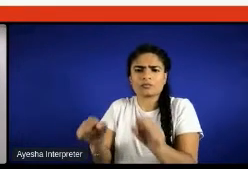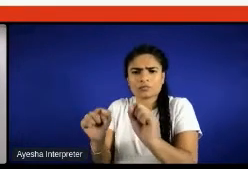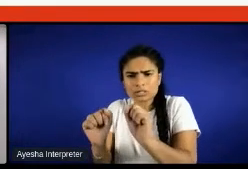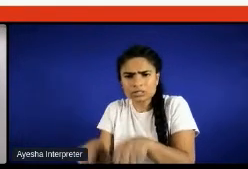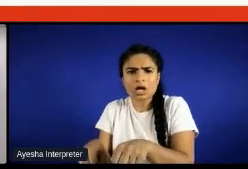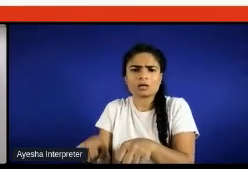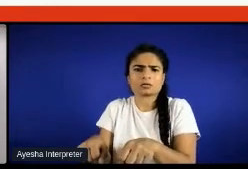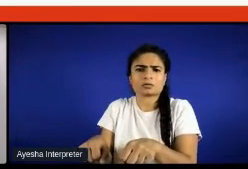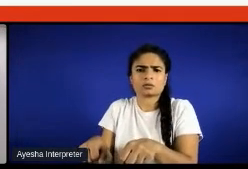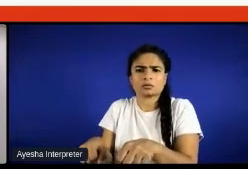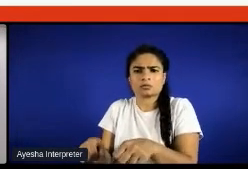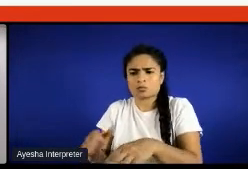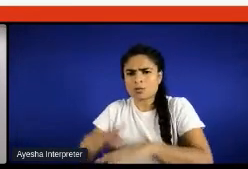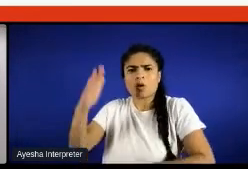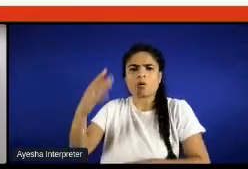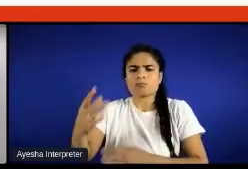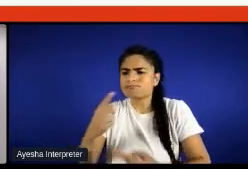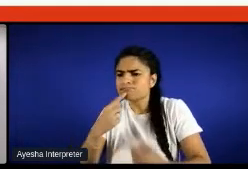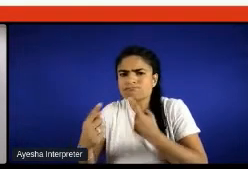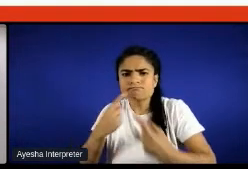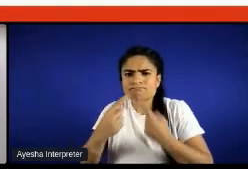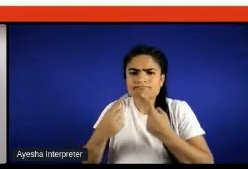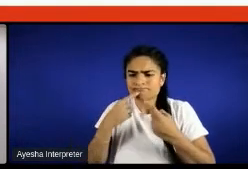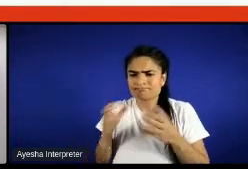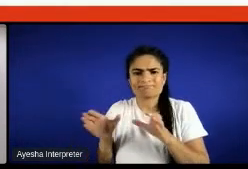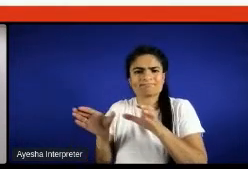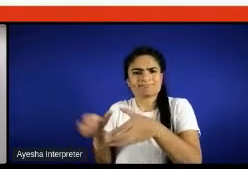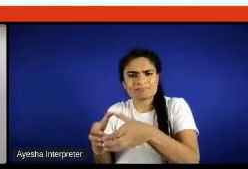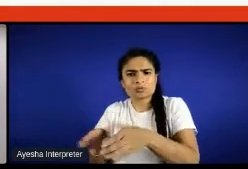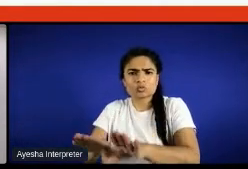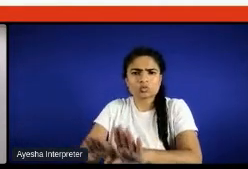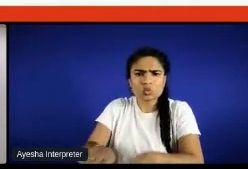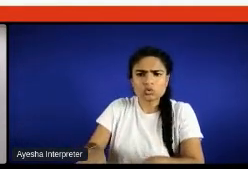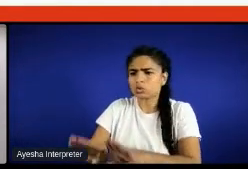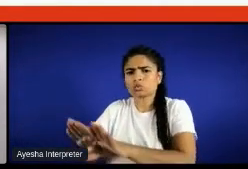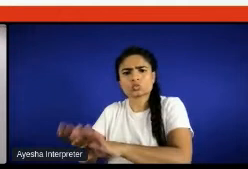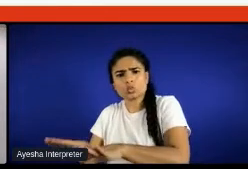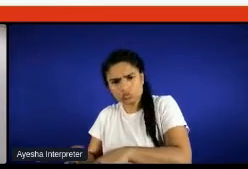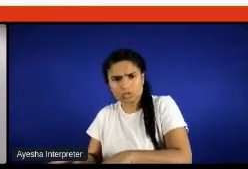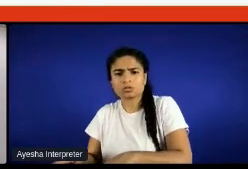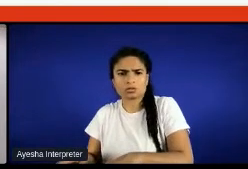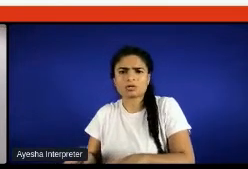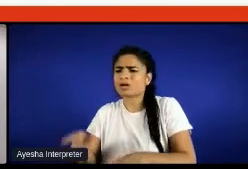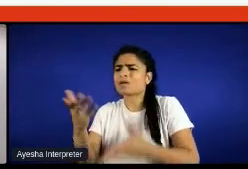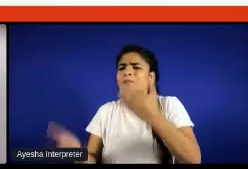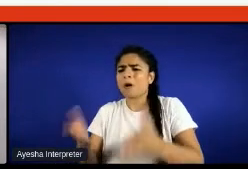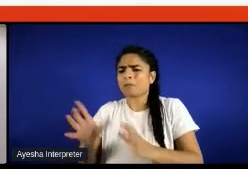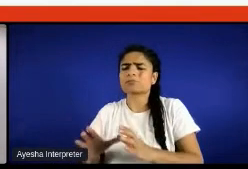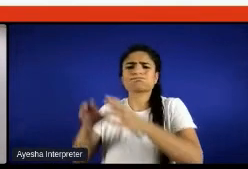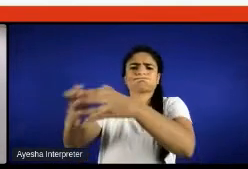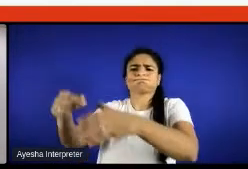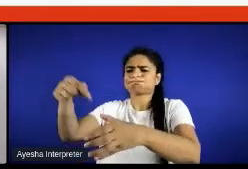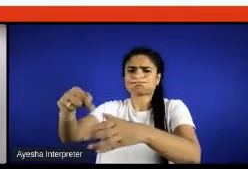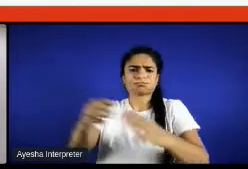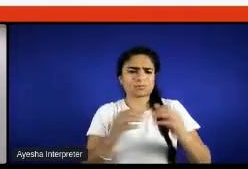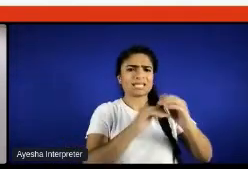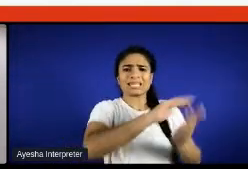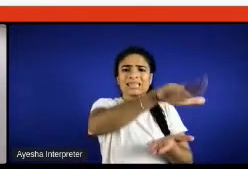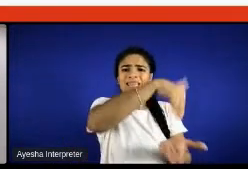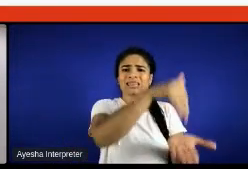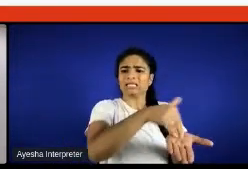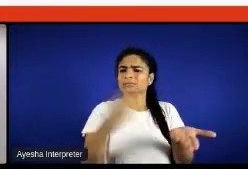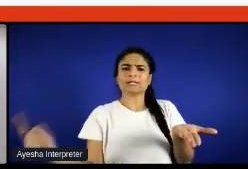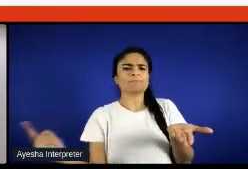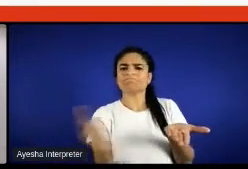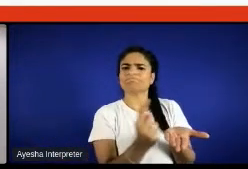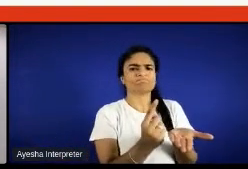to enter our centers. One of the things that we have noticed during that process, and as you see